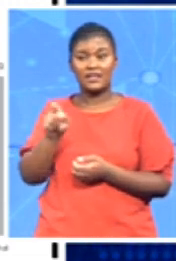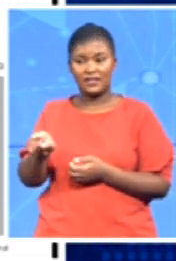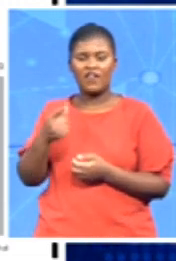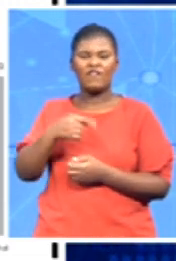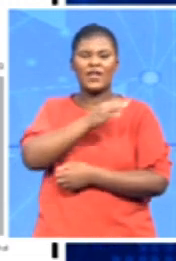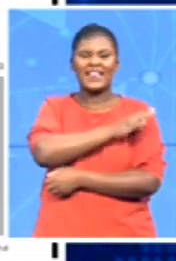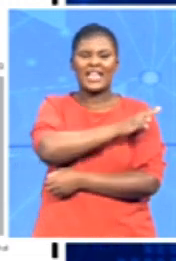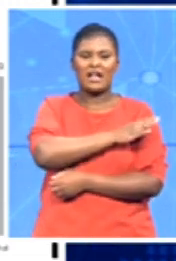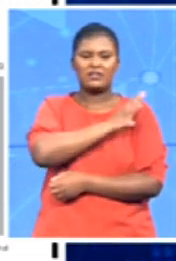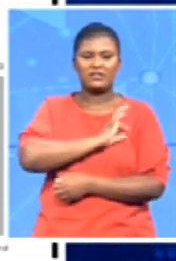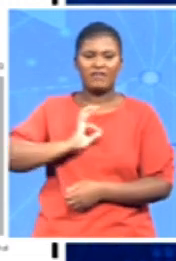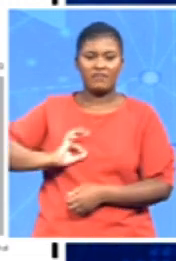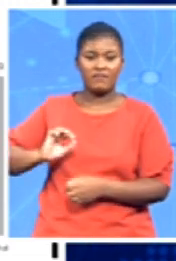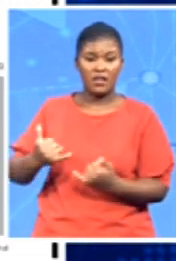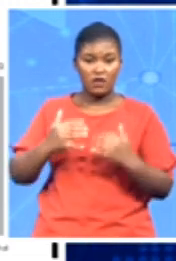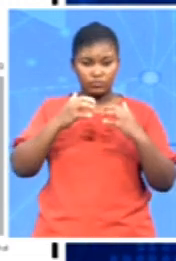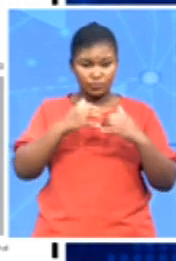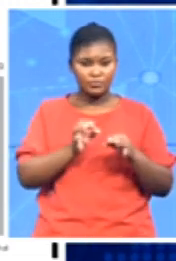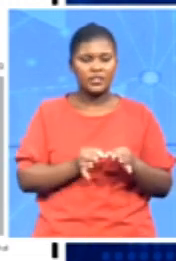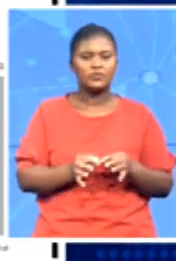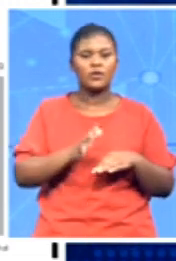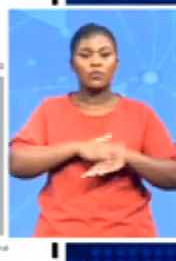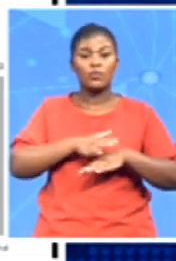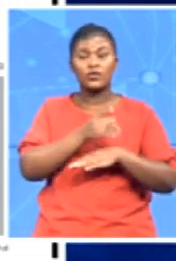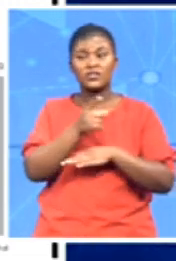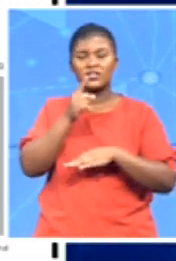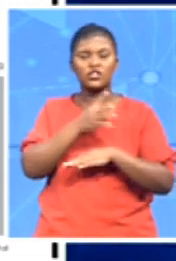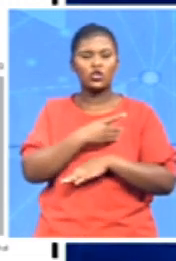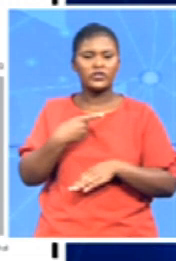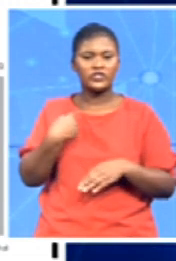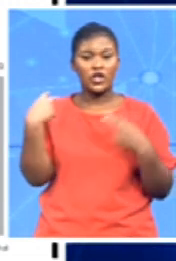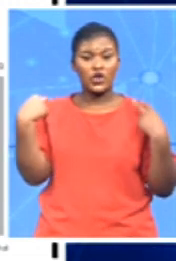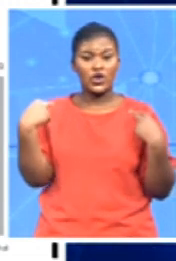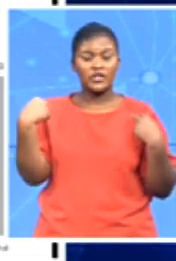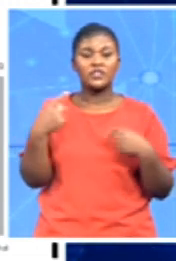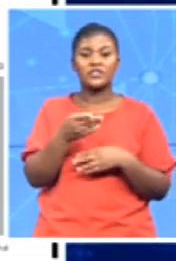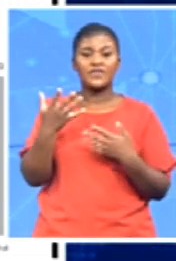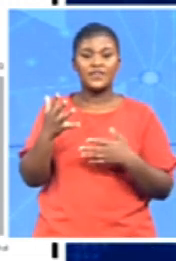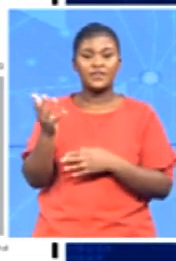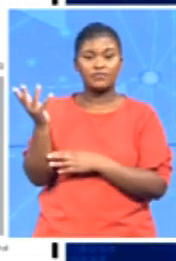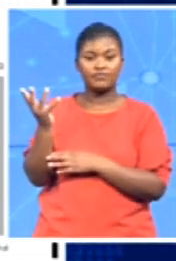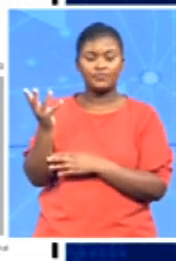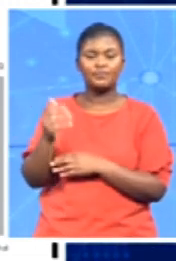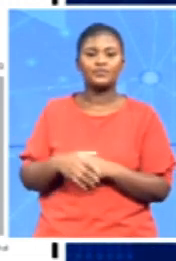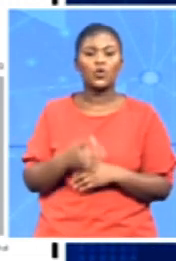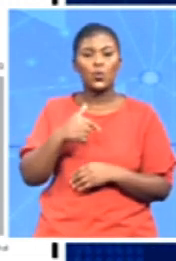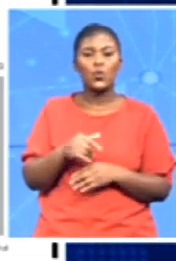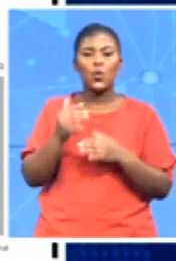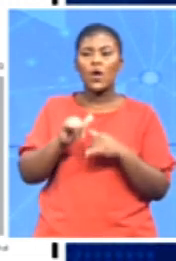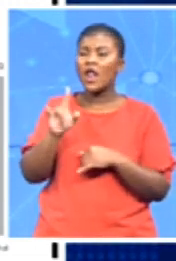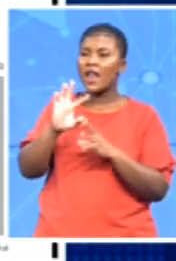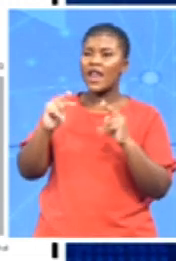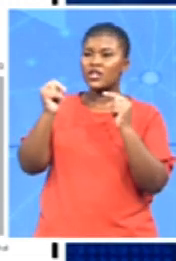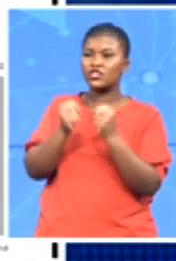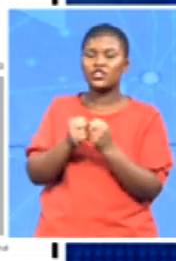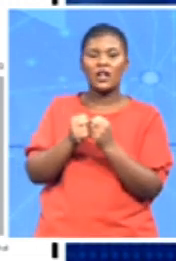given between doctors, nurses, and other categories. And really, we're still waiting for the national revised quarantine and isolation guidelines, but we